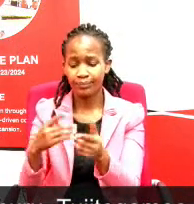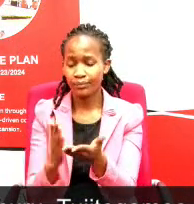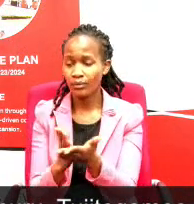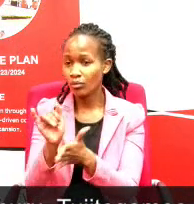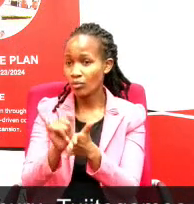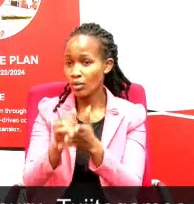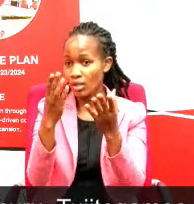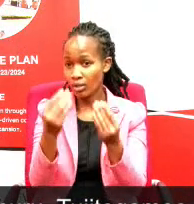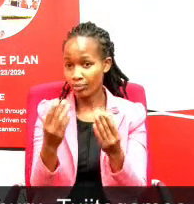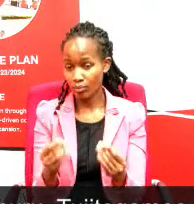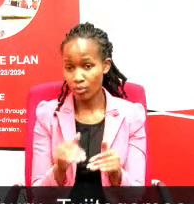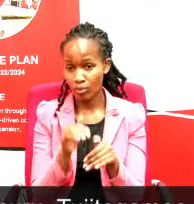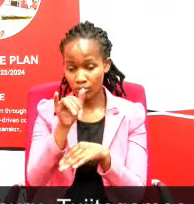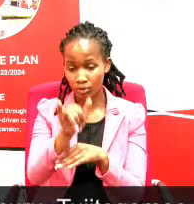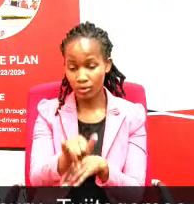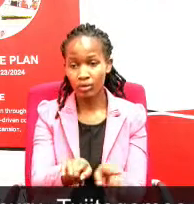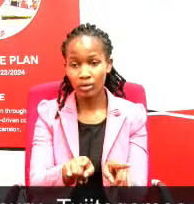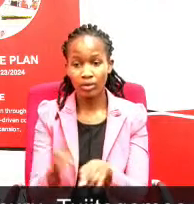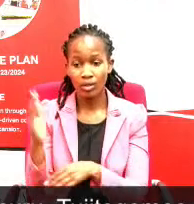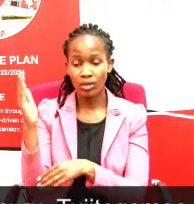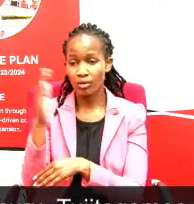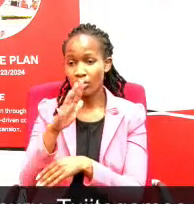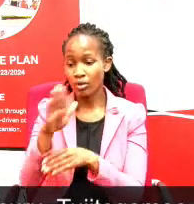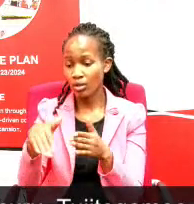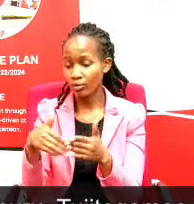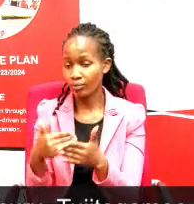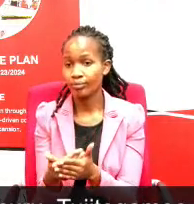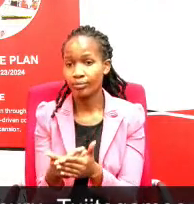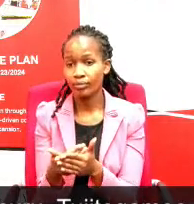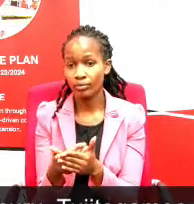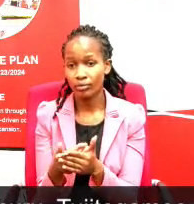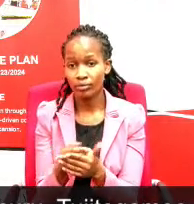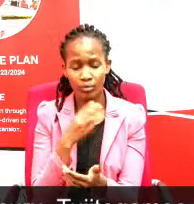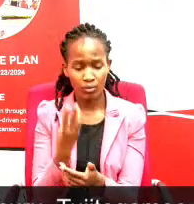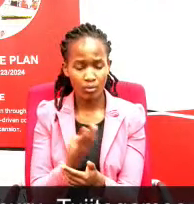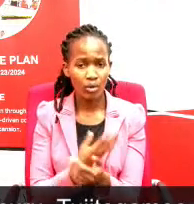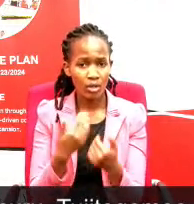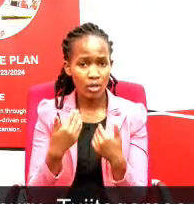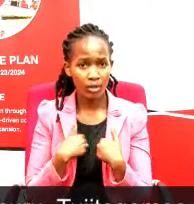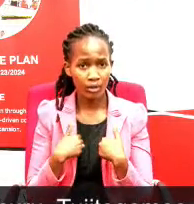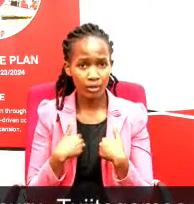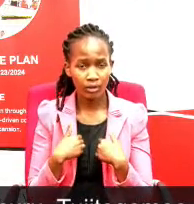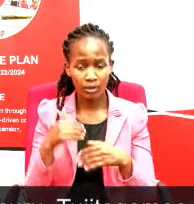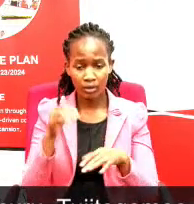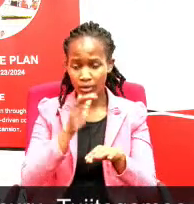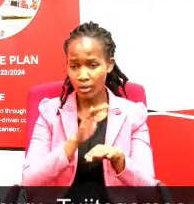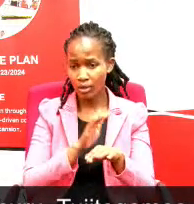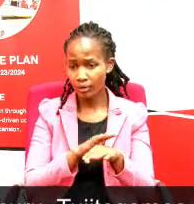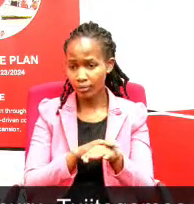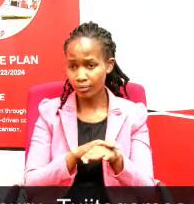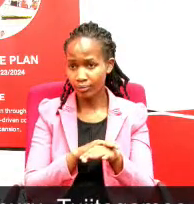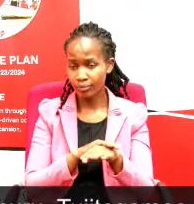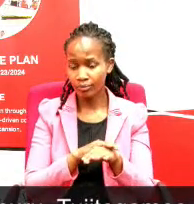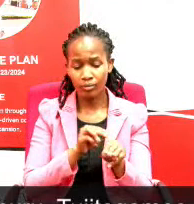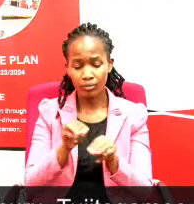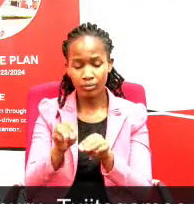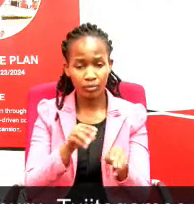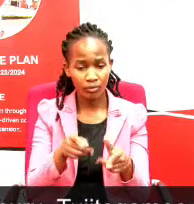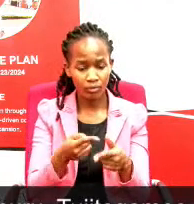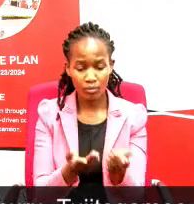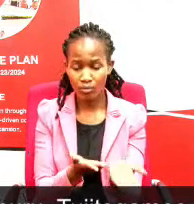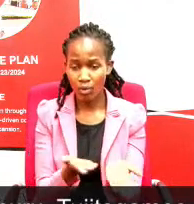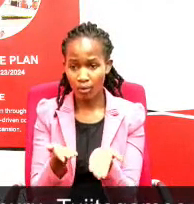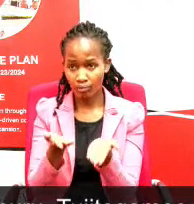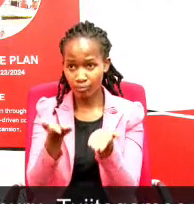make it easy to comply and facilitate legitimate trade. We shall pursue efficient and effective refund management and